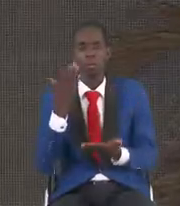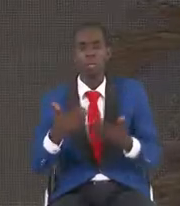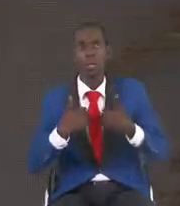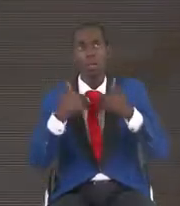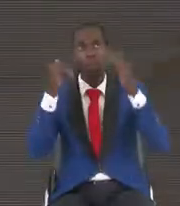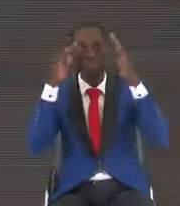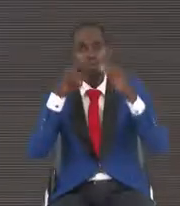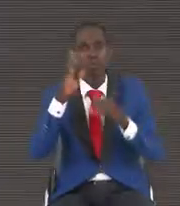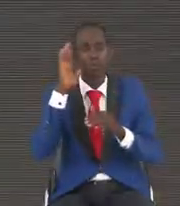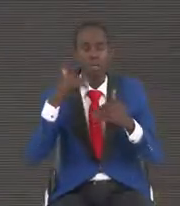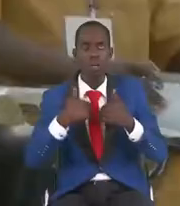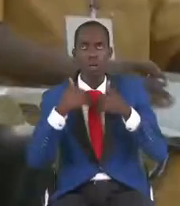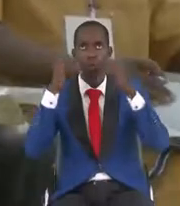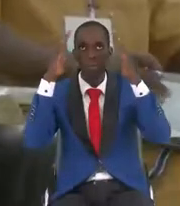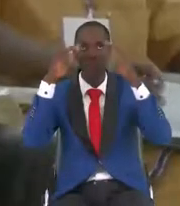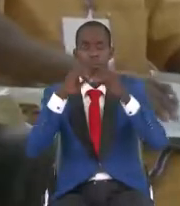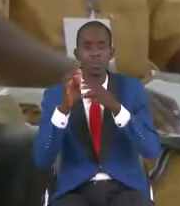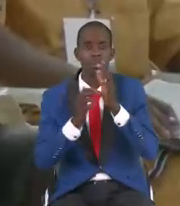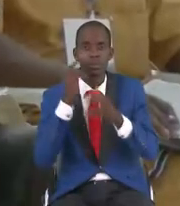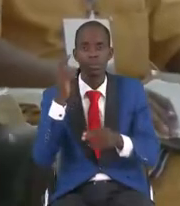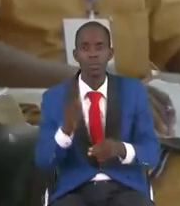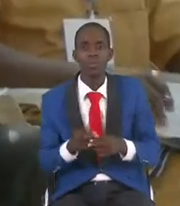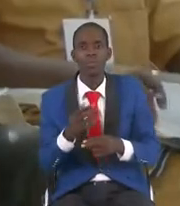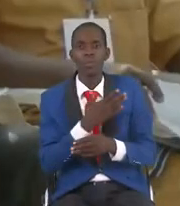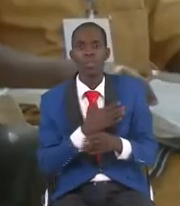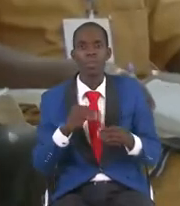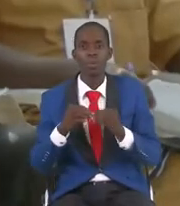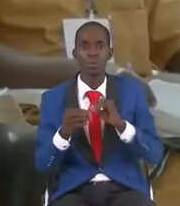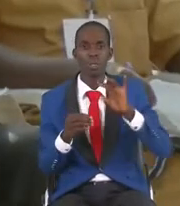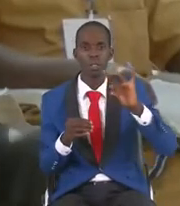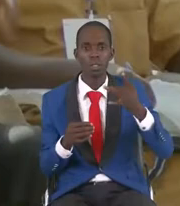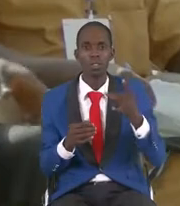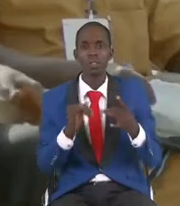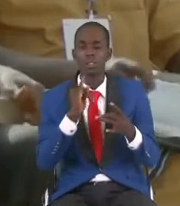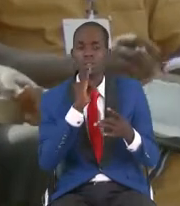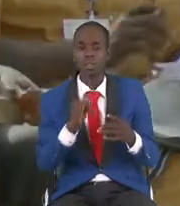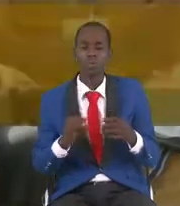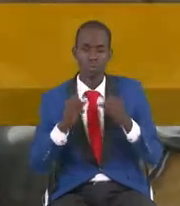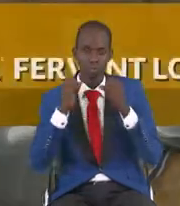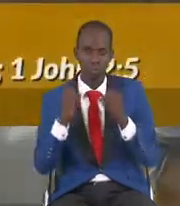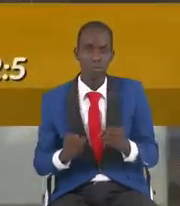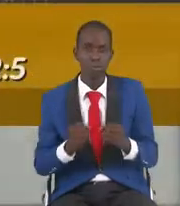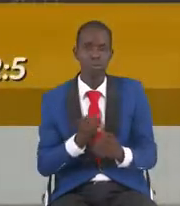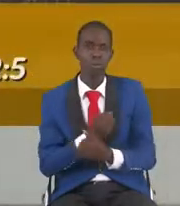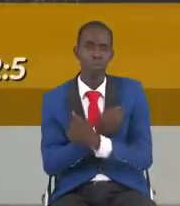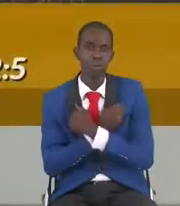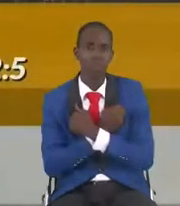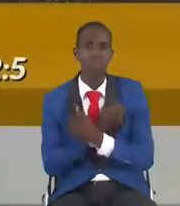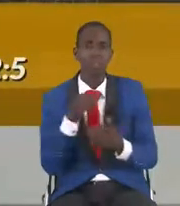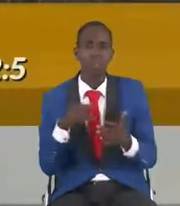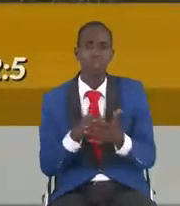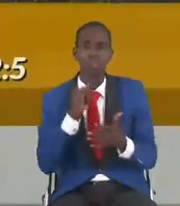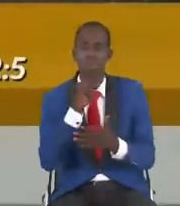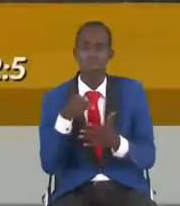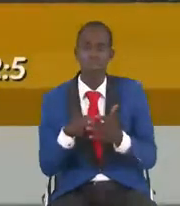have hope in Jesus' name. And then number eight is fervent love. It is this word that will show us